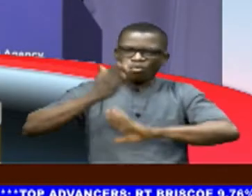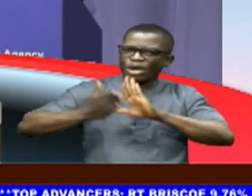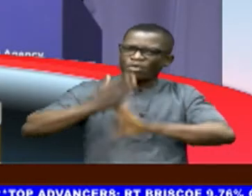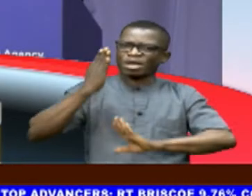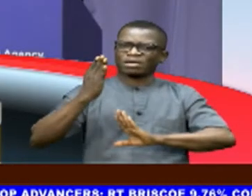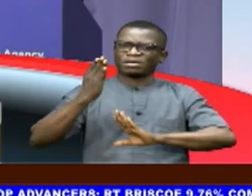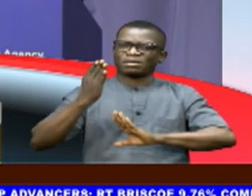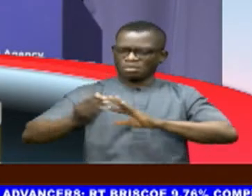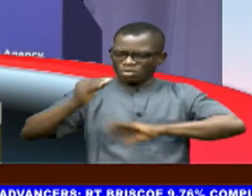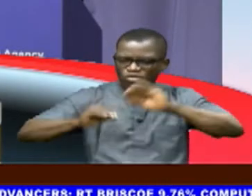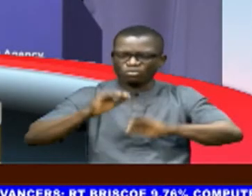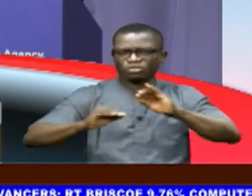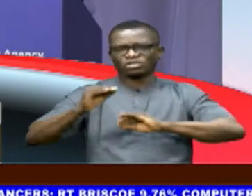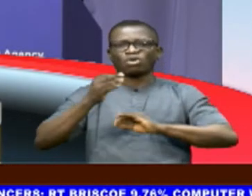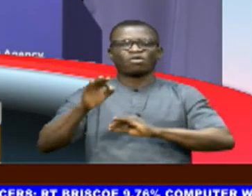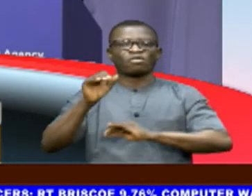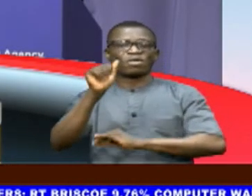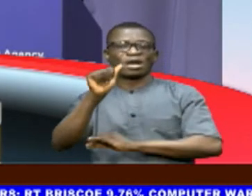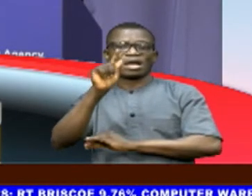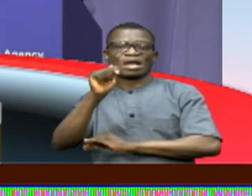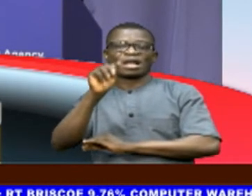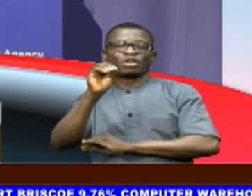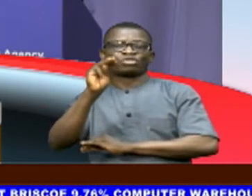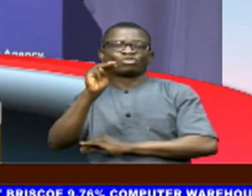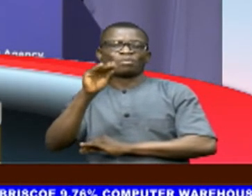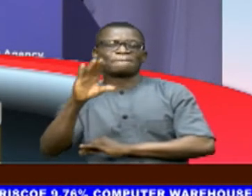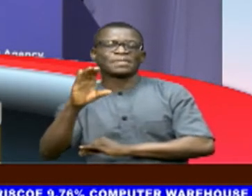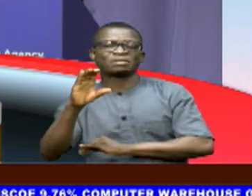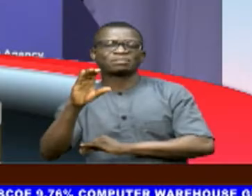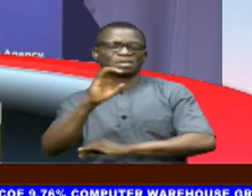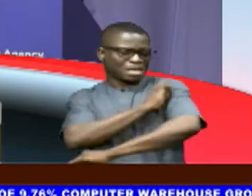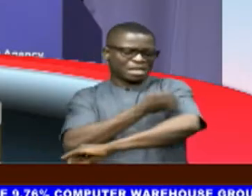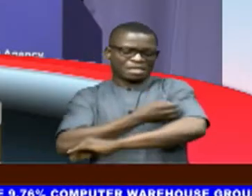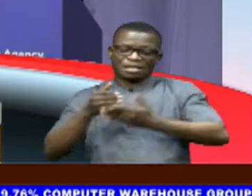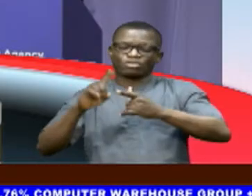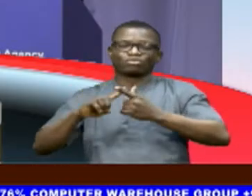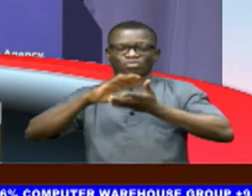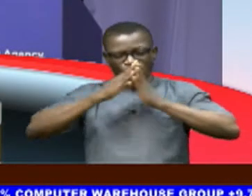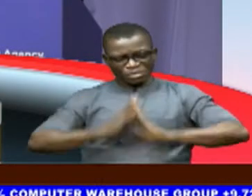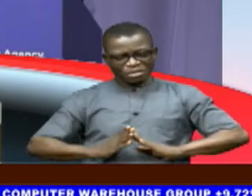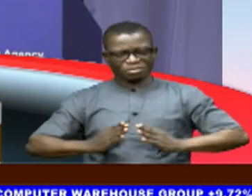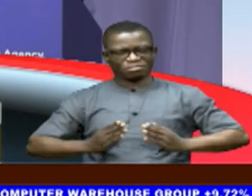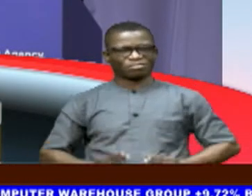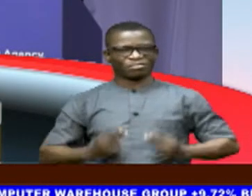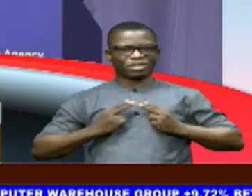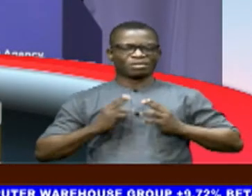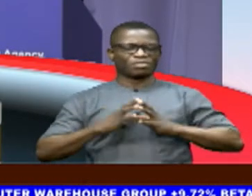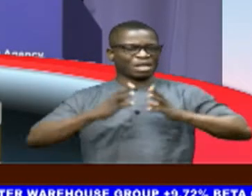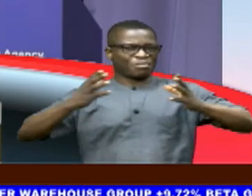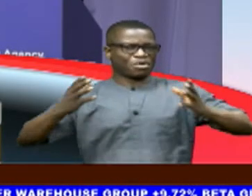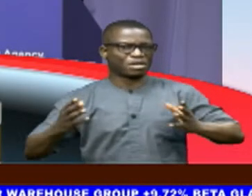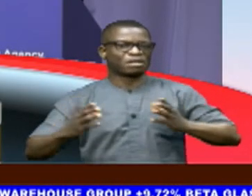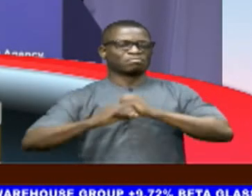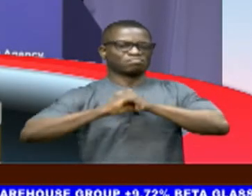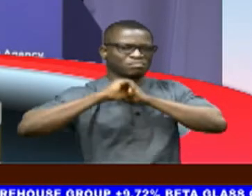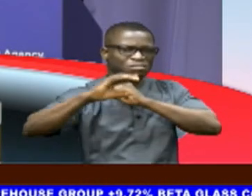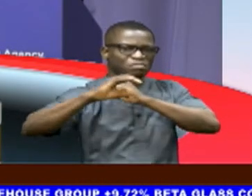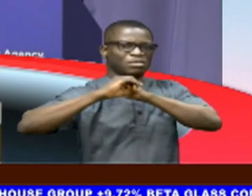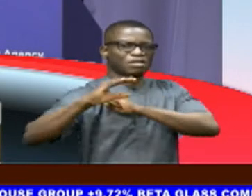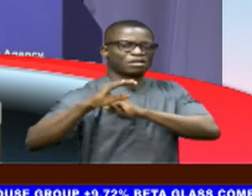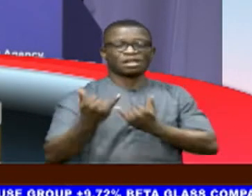enlarged contributions of atomic energy to peace, health, and prosperity were advocated.